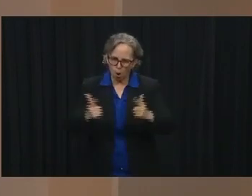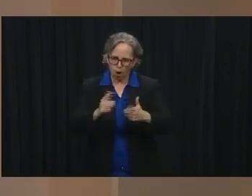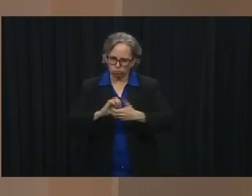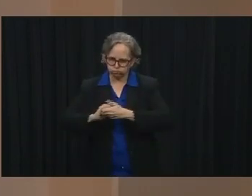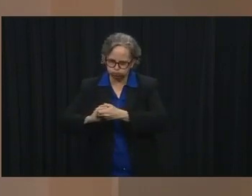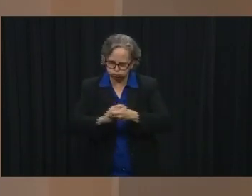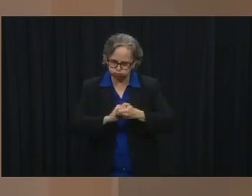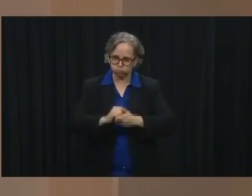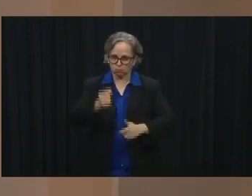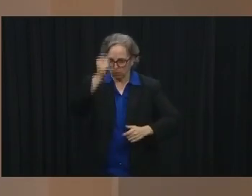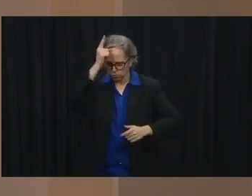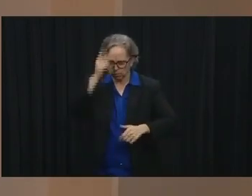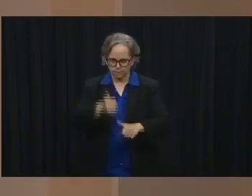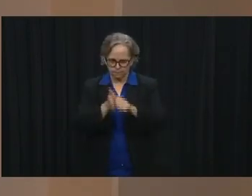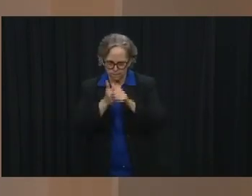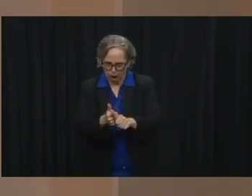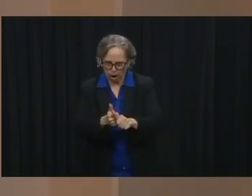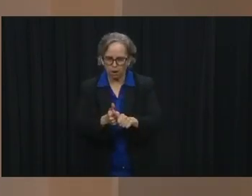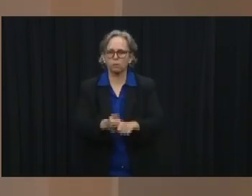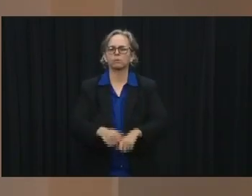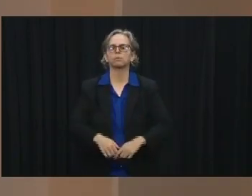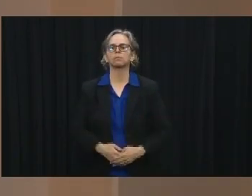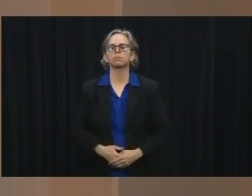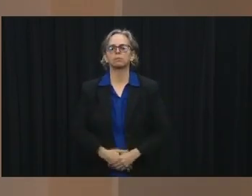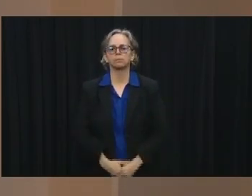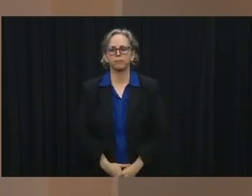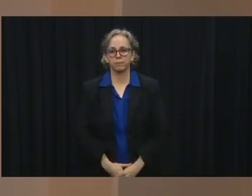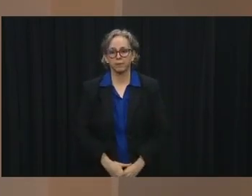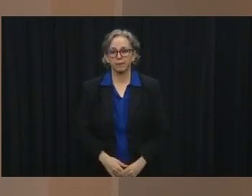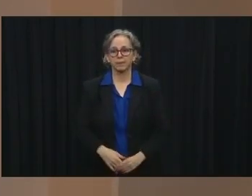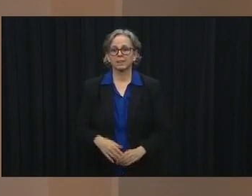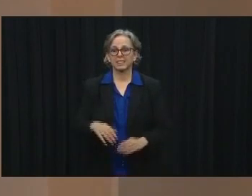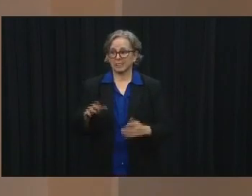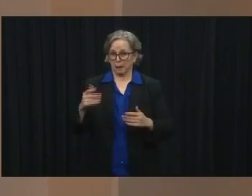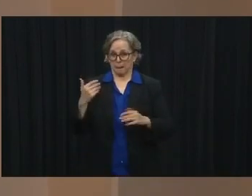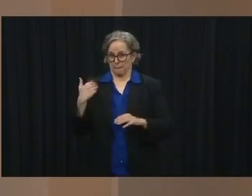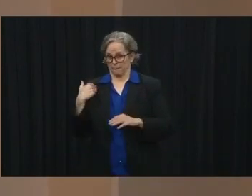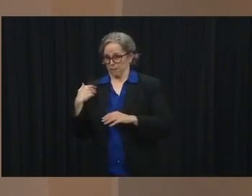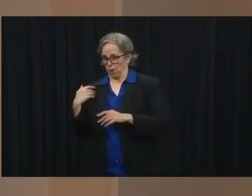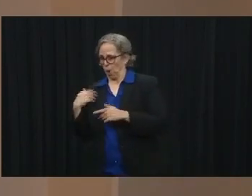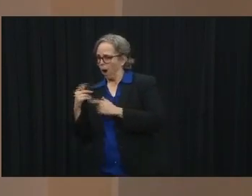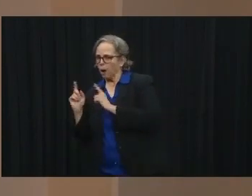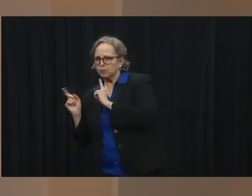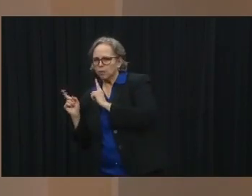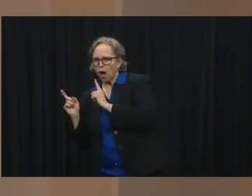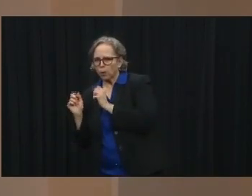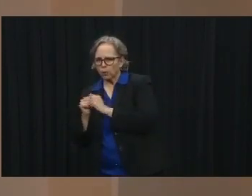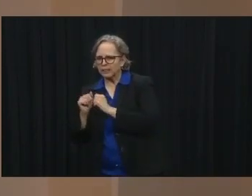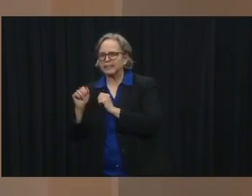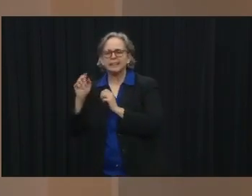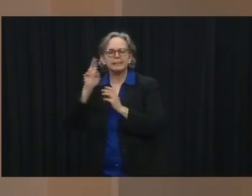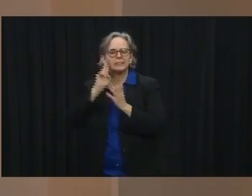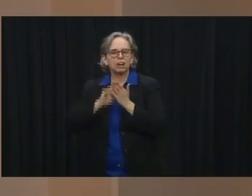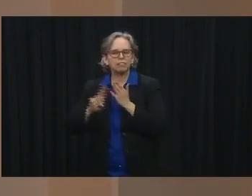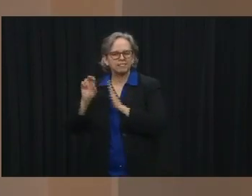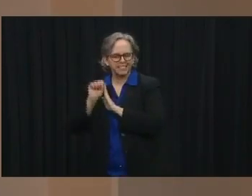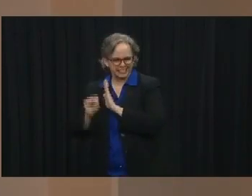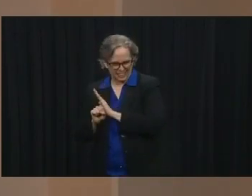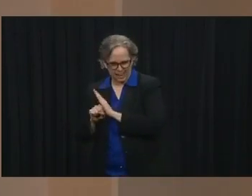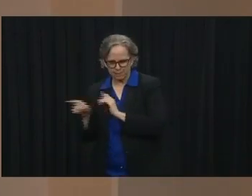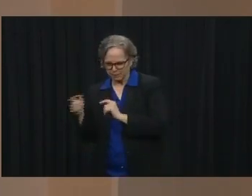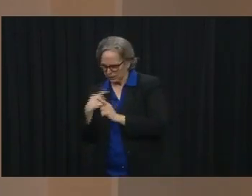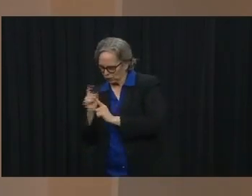with Secretary of State Frank LaRose. The bill that will be signed tomorrow by Governor DeWine